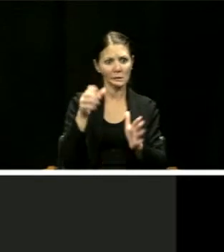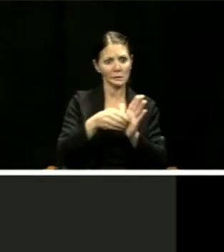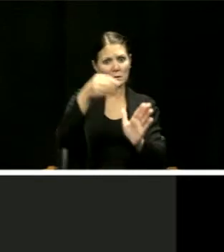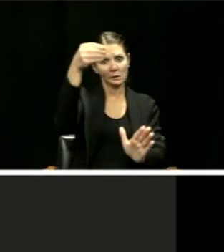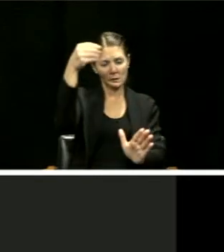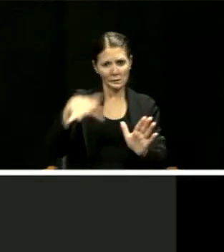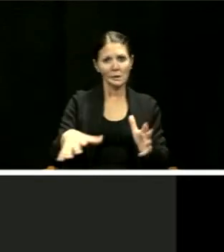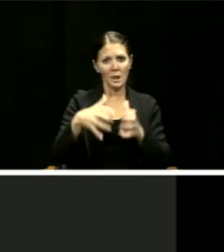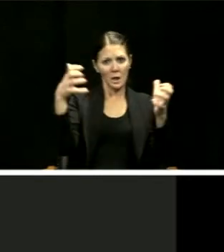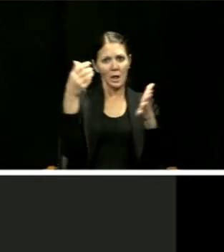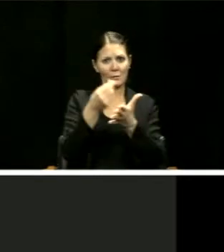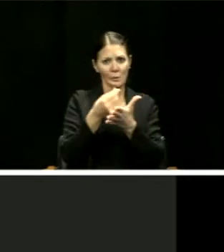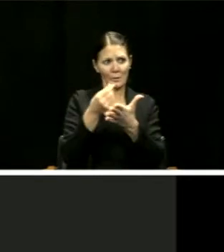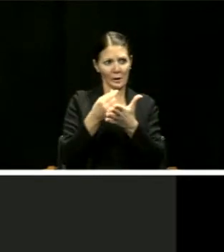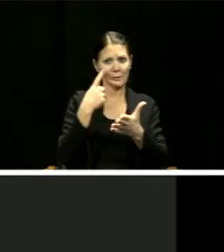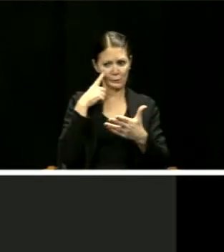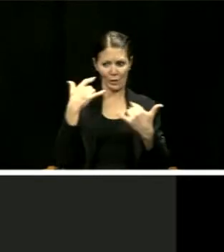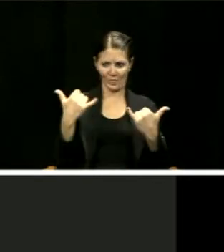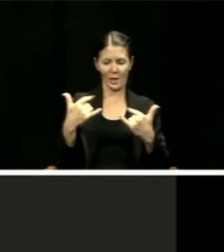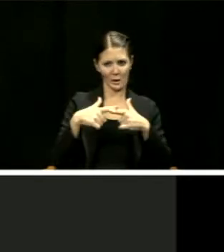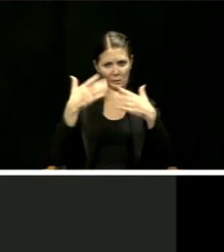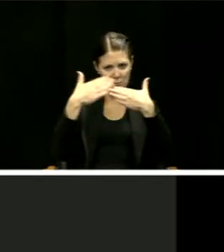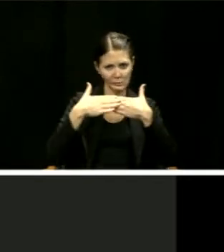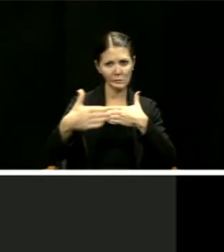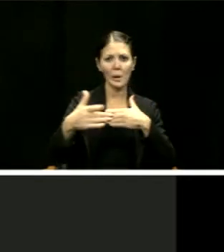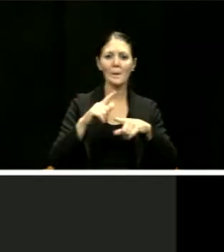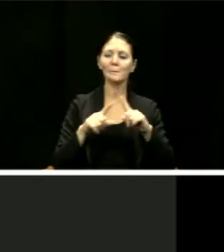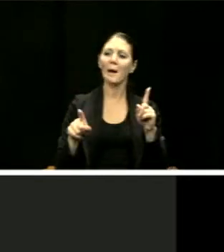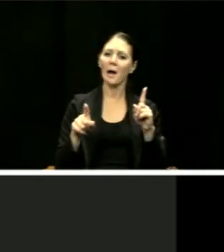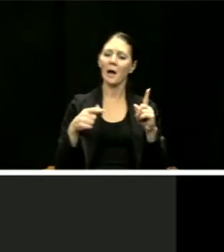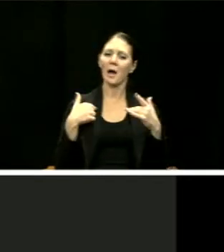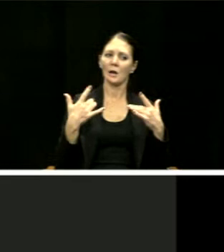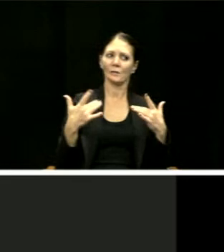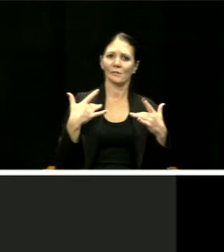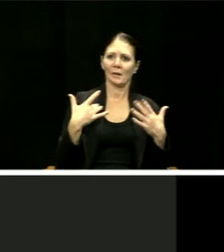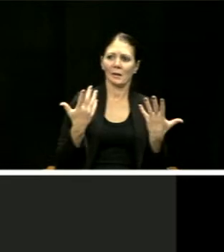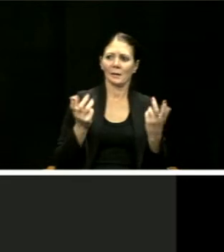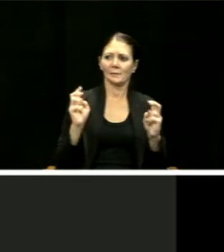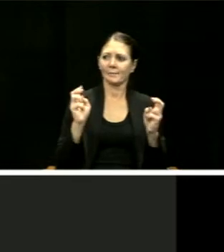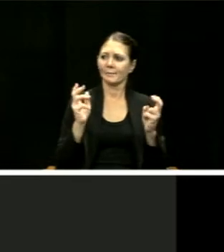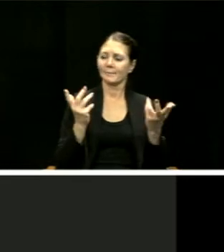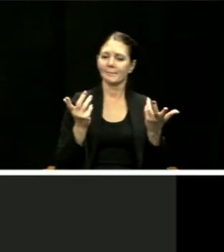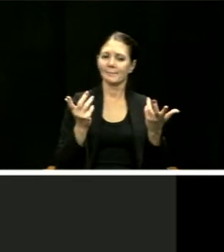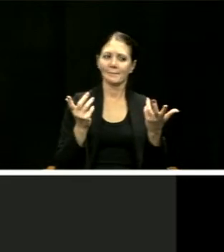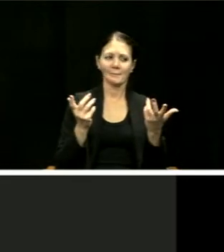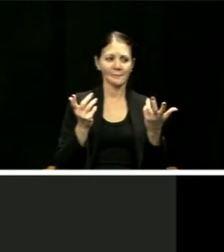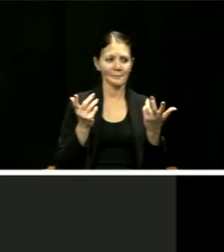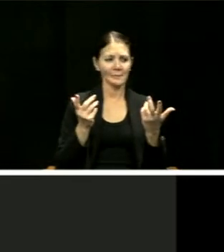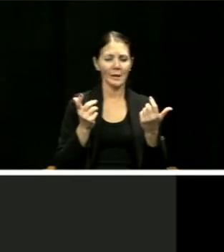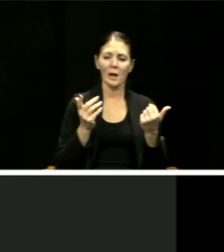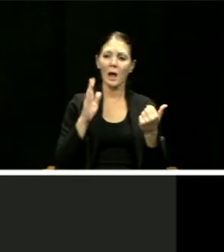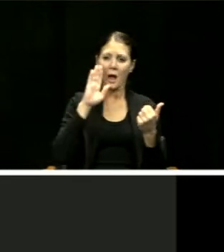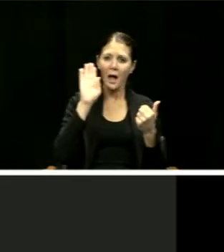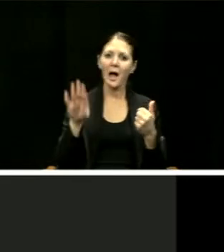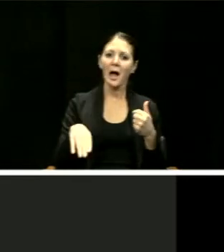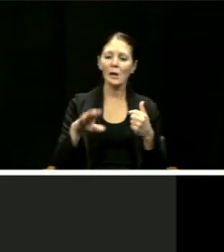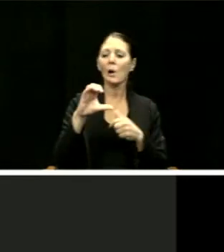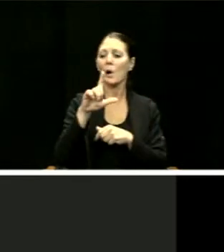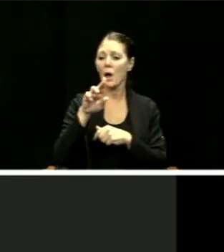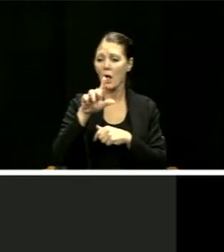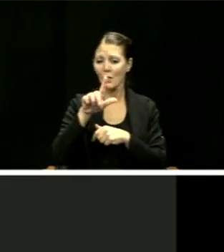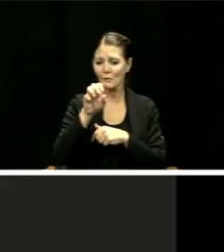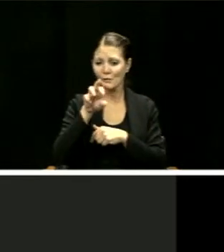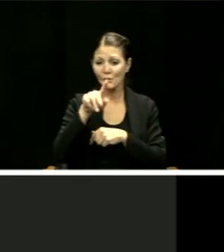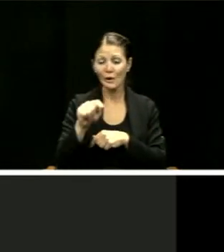to embark on that. But it's not like this is something that just really, I mean, certainly some of the culverts in the